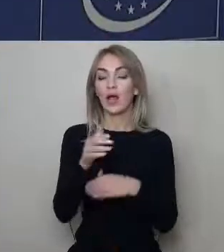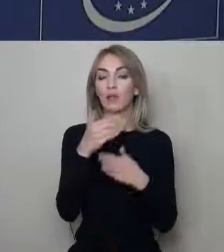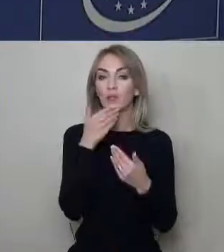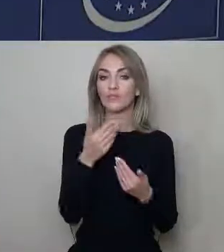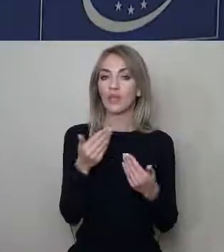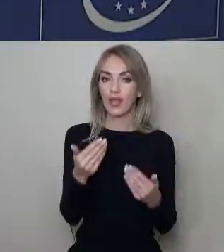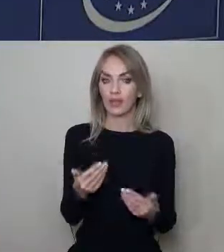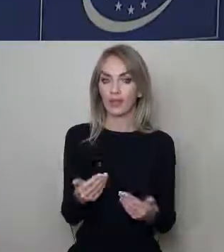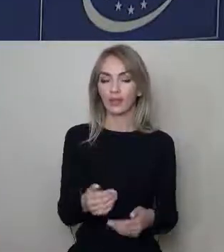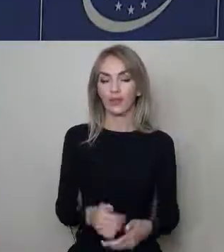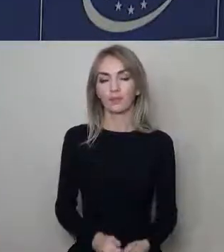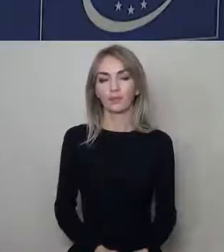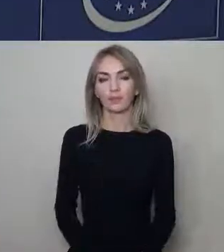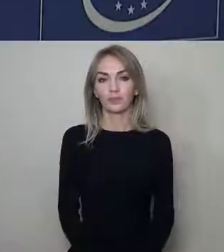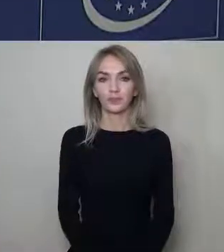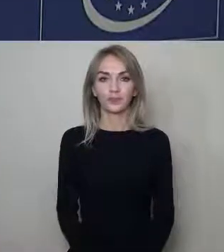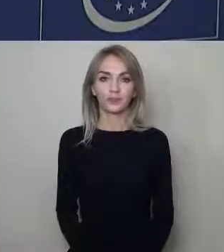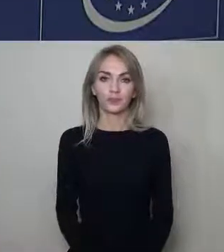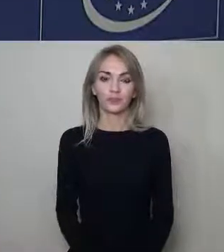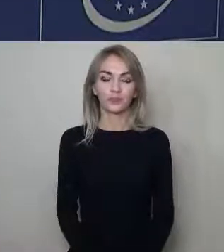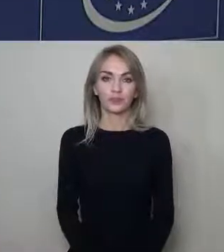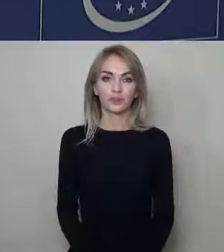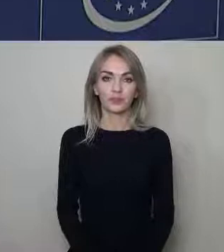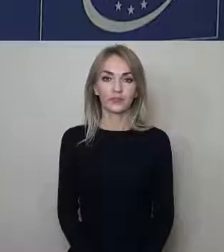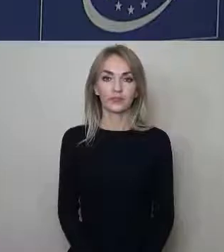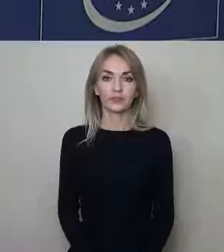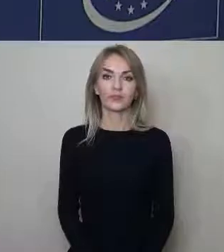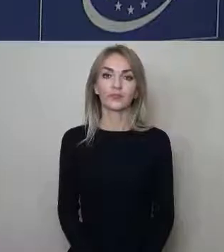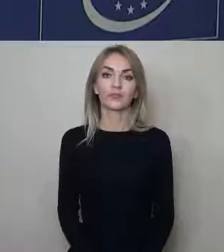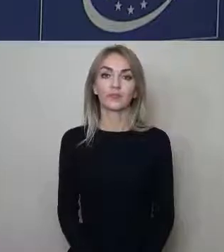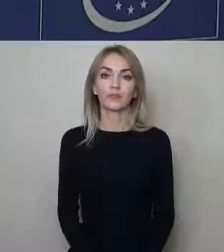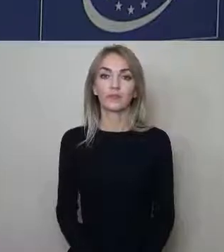Yeah, well, at the moment we are submitting just requests.